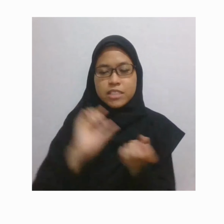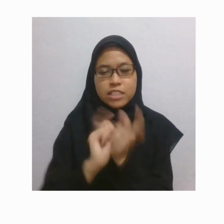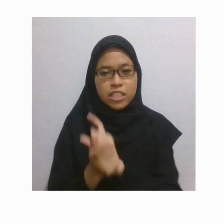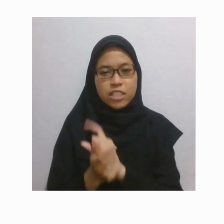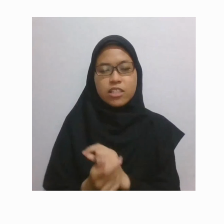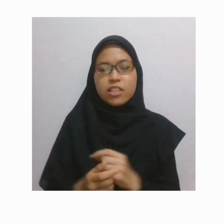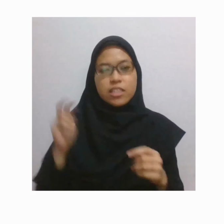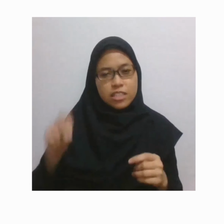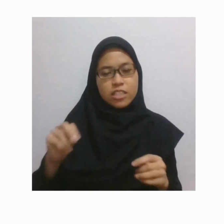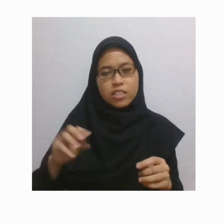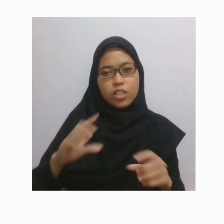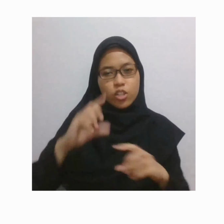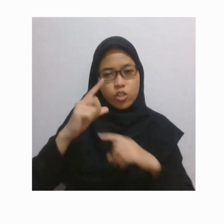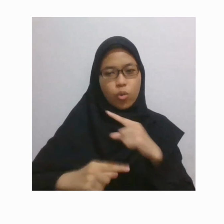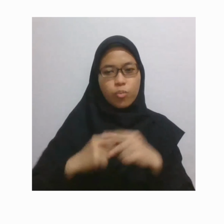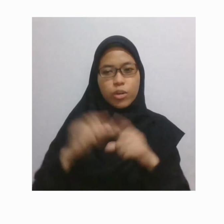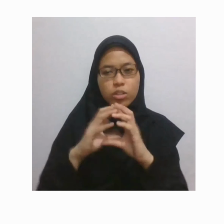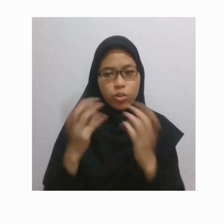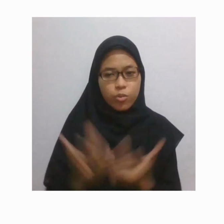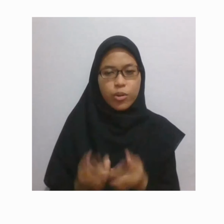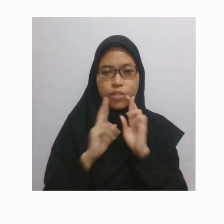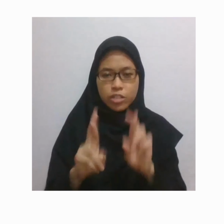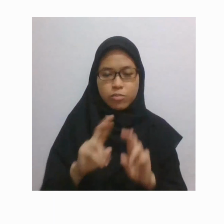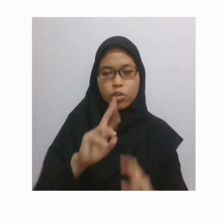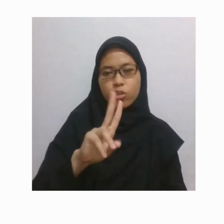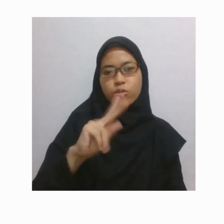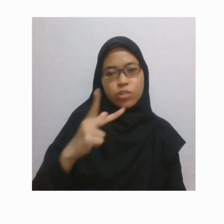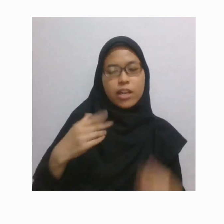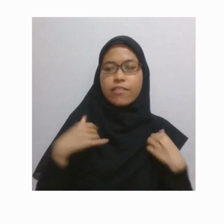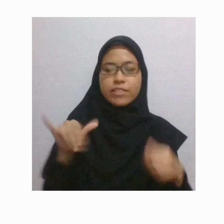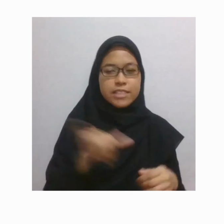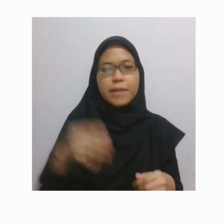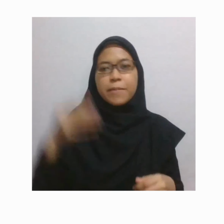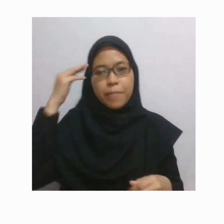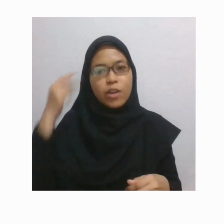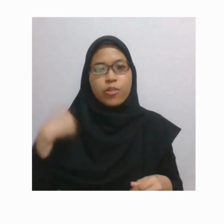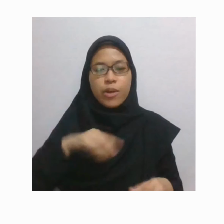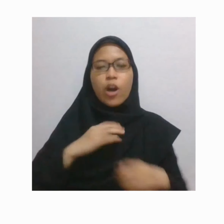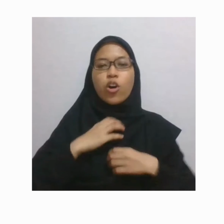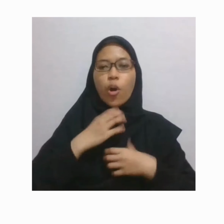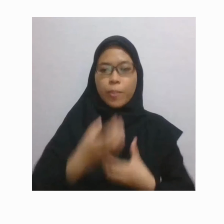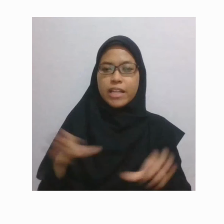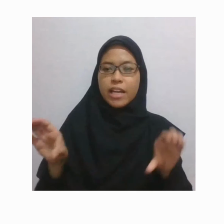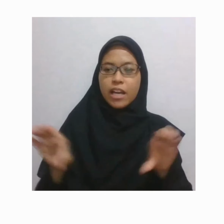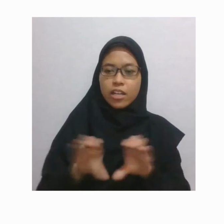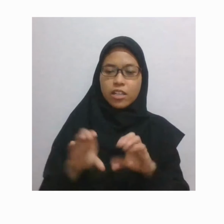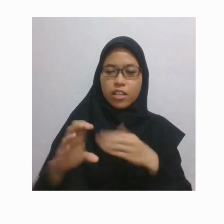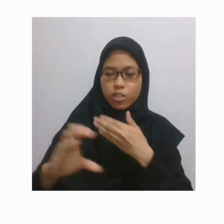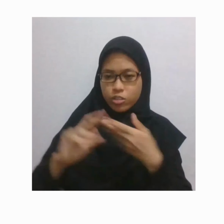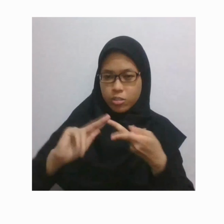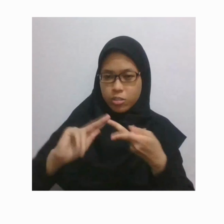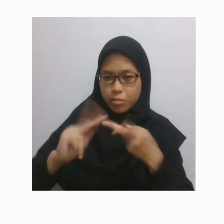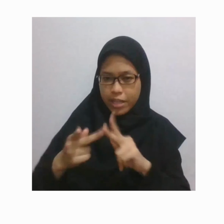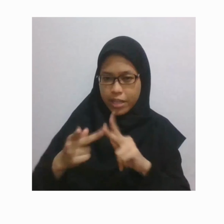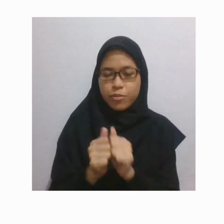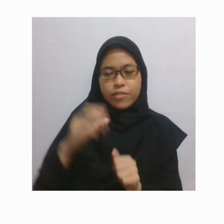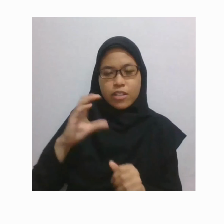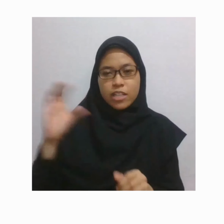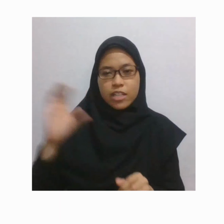really like-minded. We are committed and close partners on climate change. COP26 will bring together